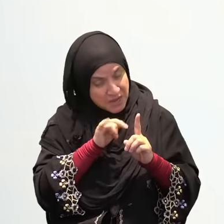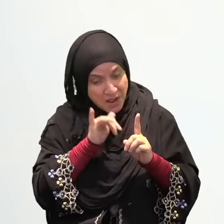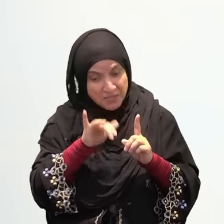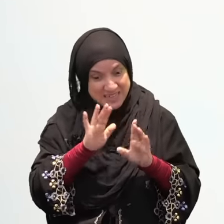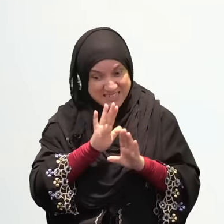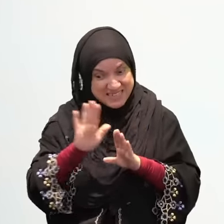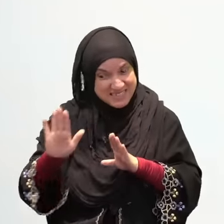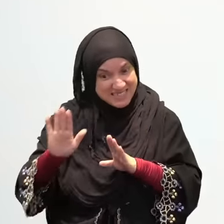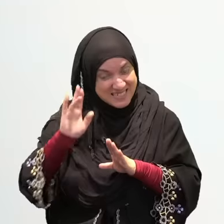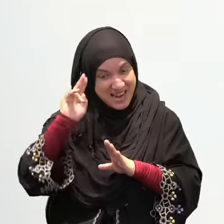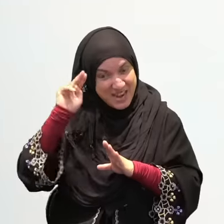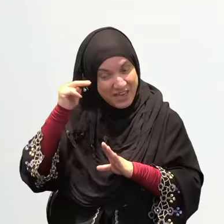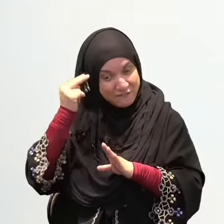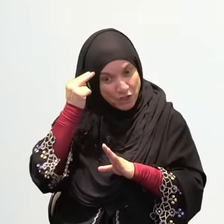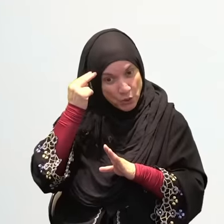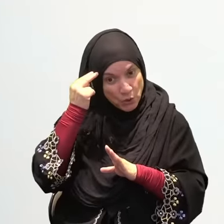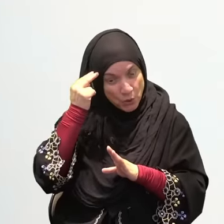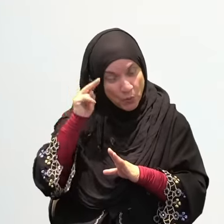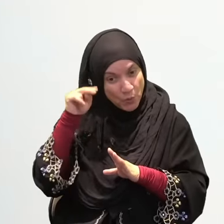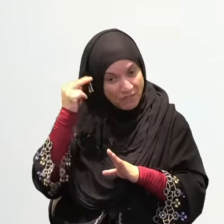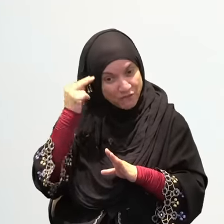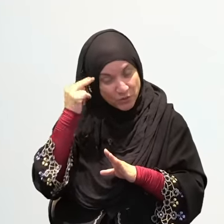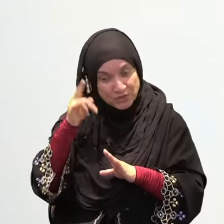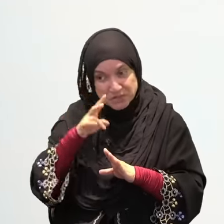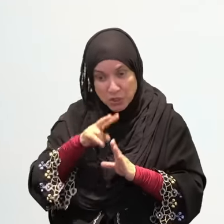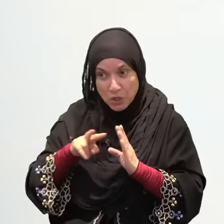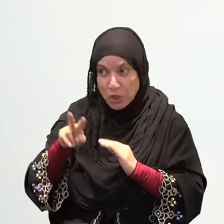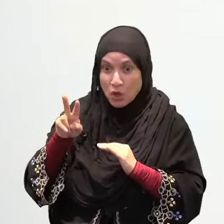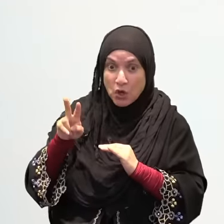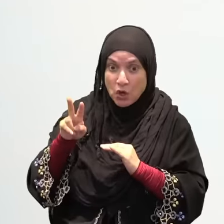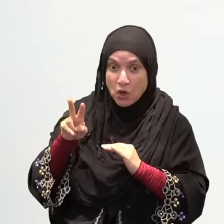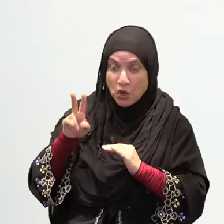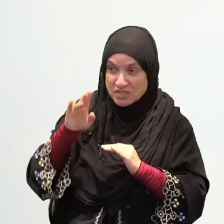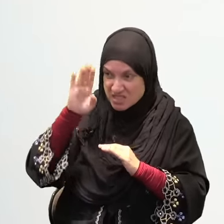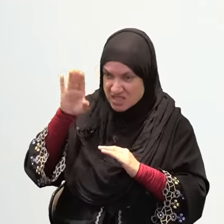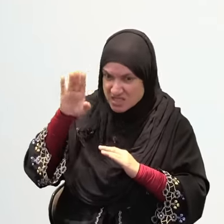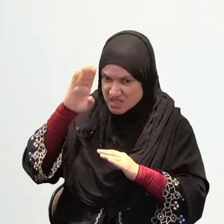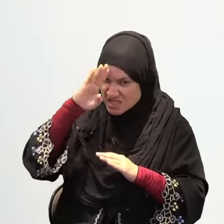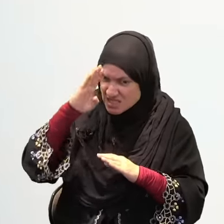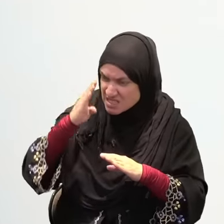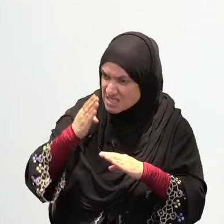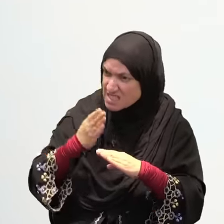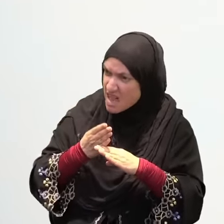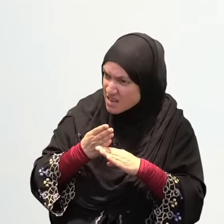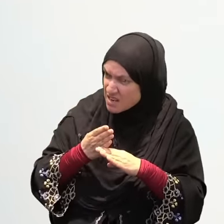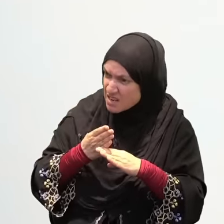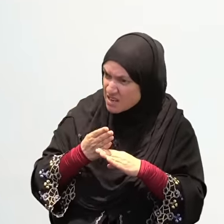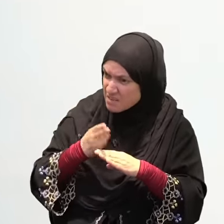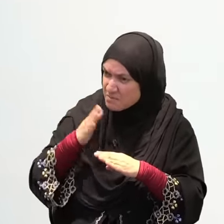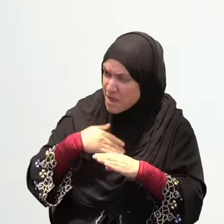brother. Da'an kalahyati, let go of my beard. Faqad kana abuka yukrimuha.